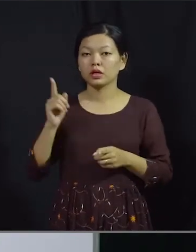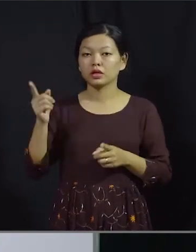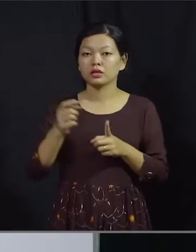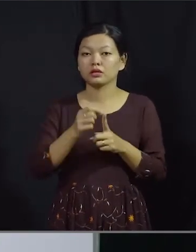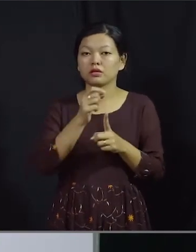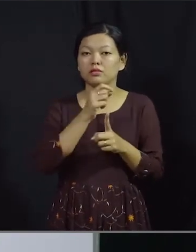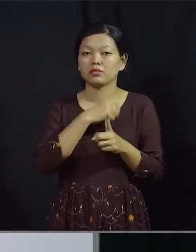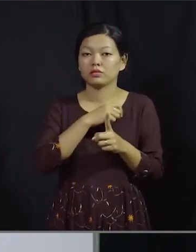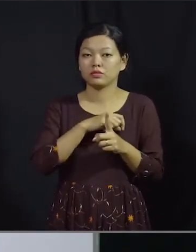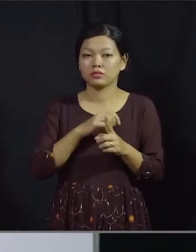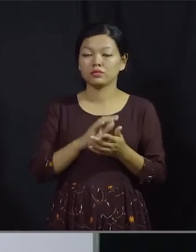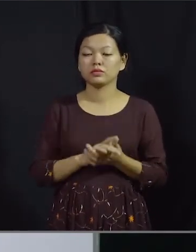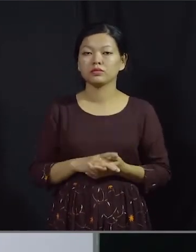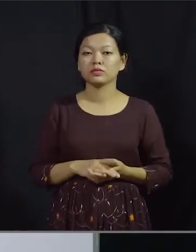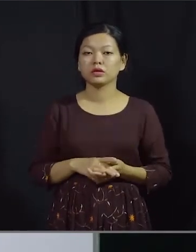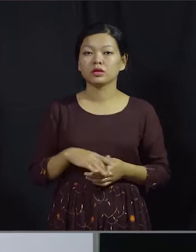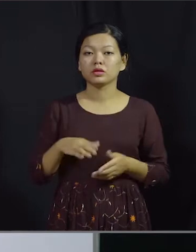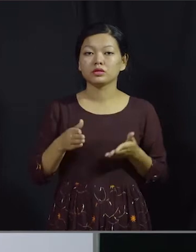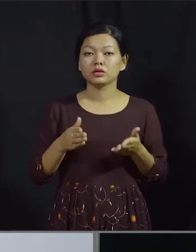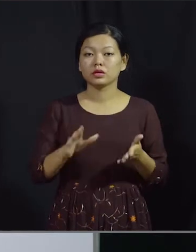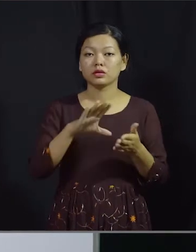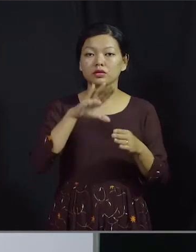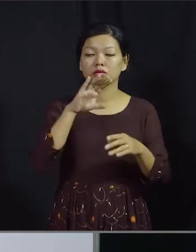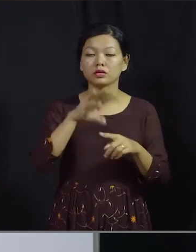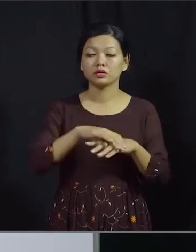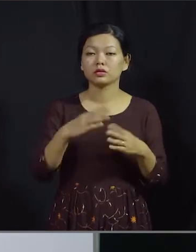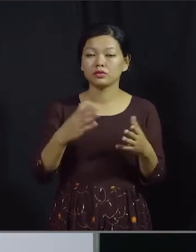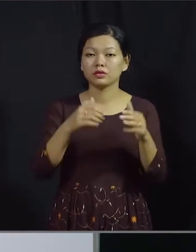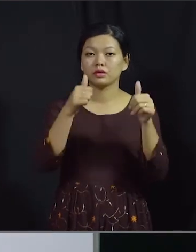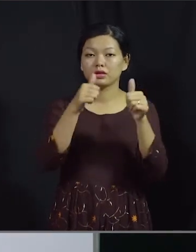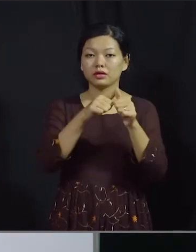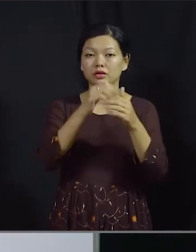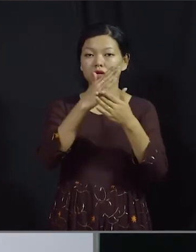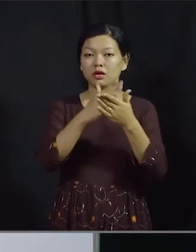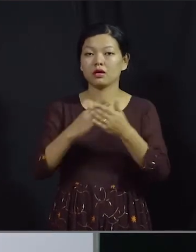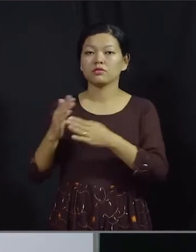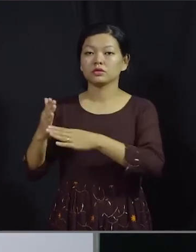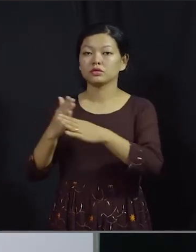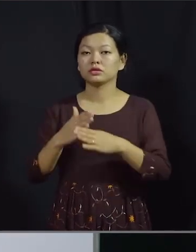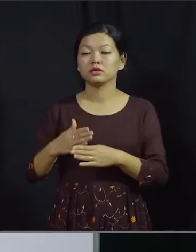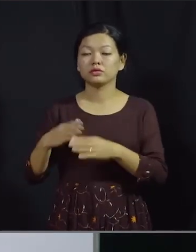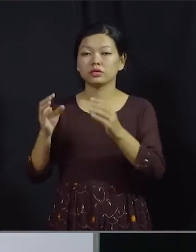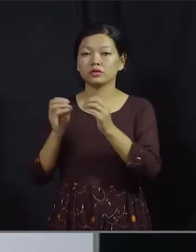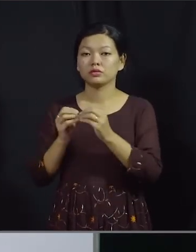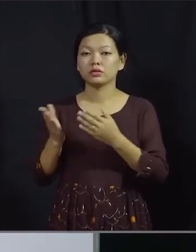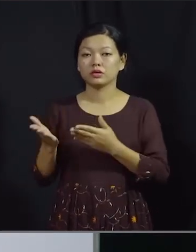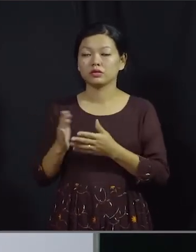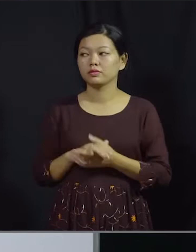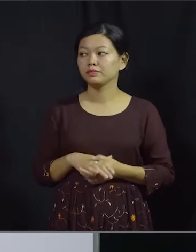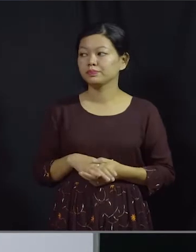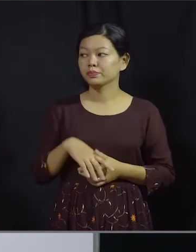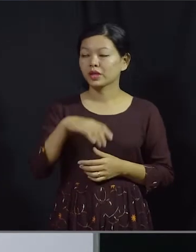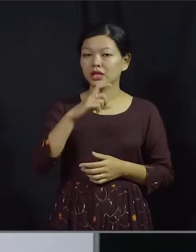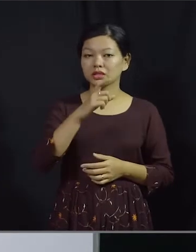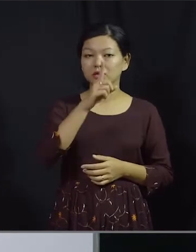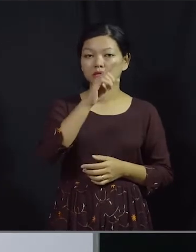partner. So A is a sacrificing partner. As for C, 1/6 minus 1/6, 0.